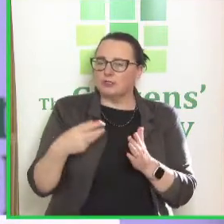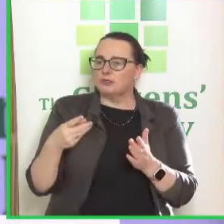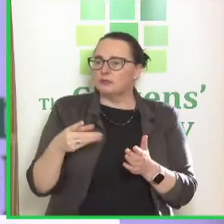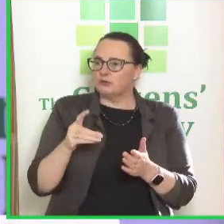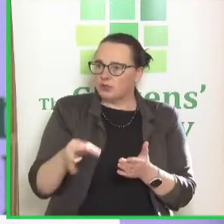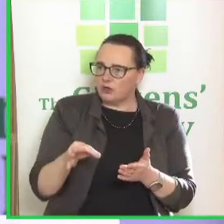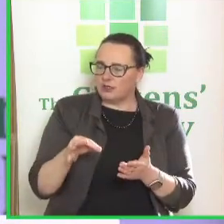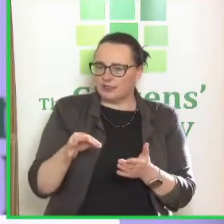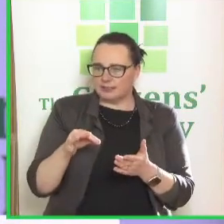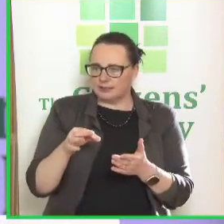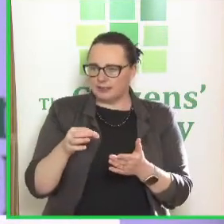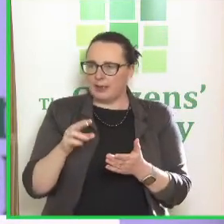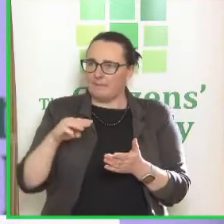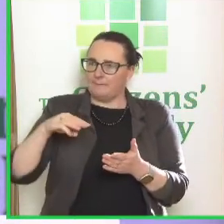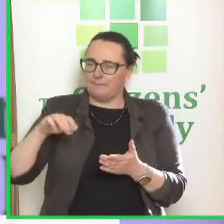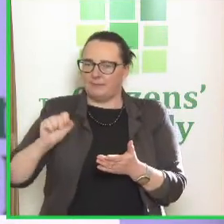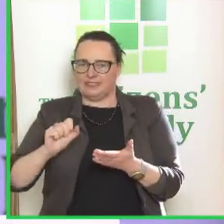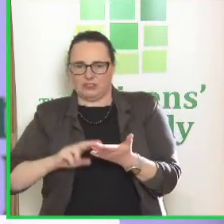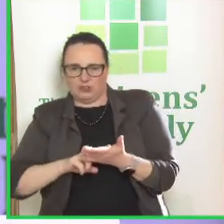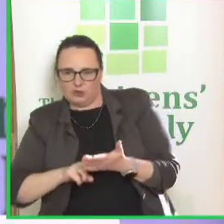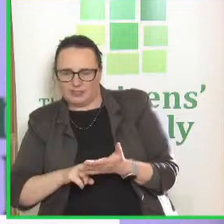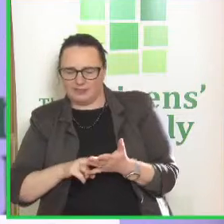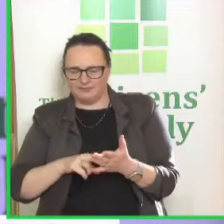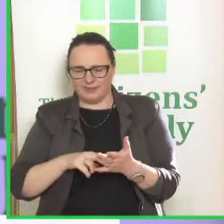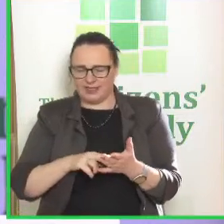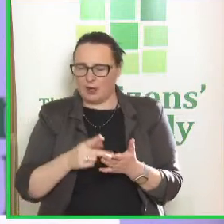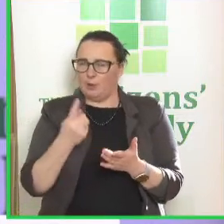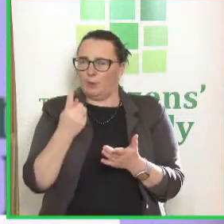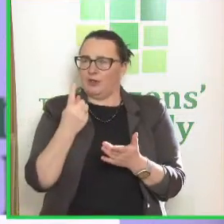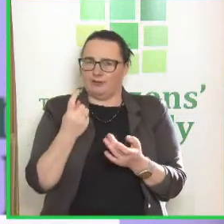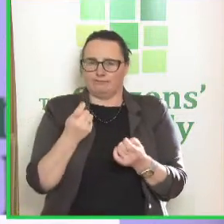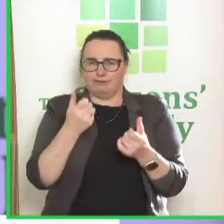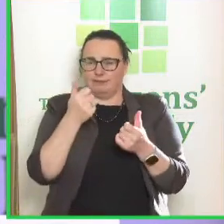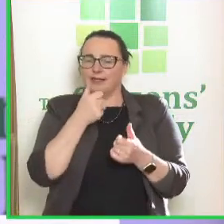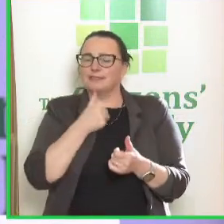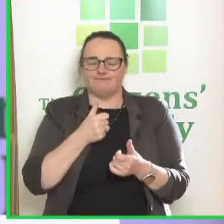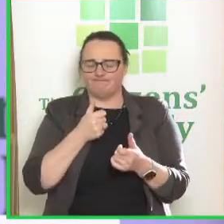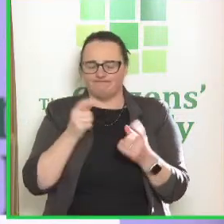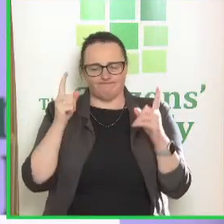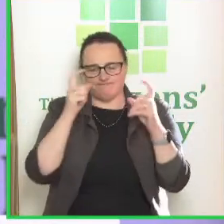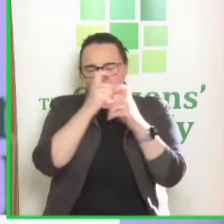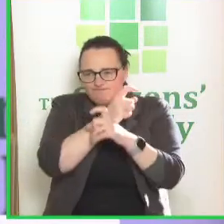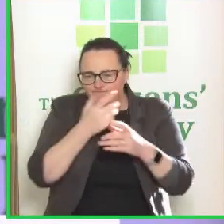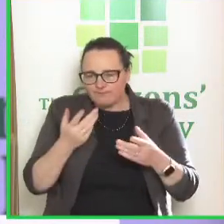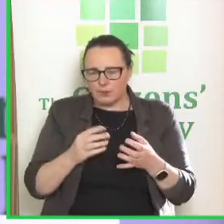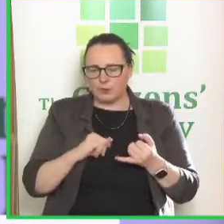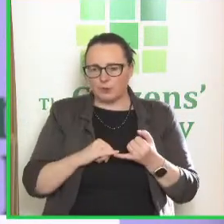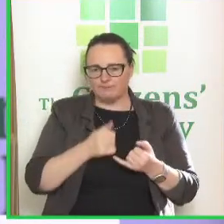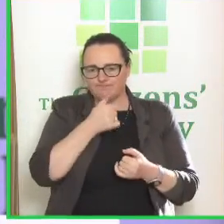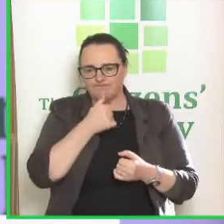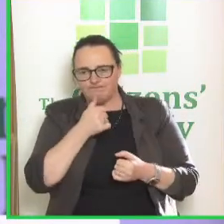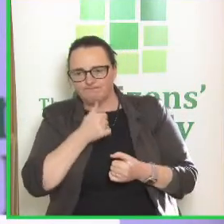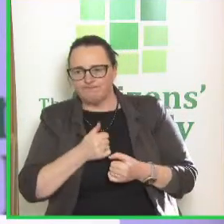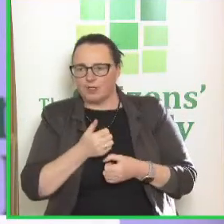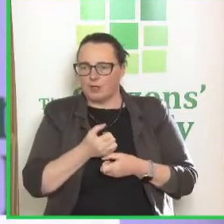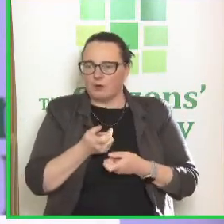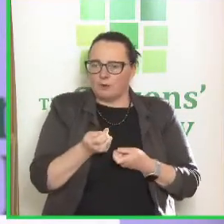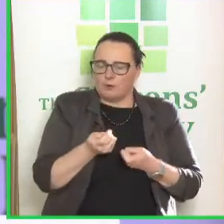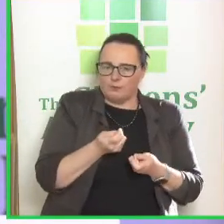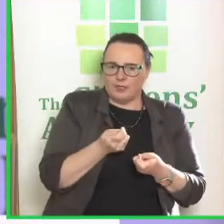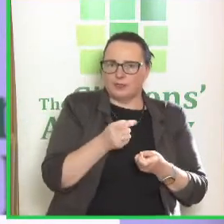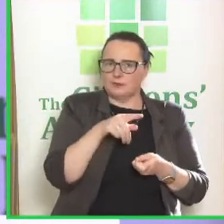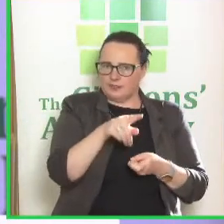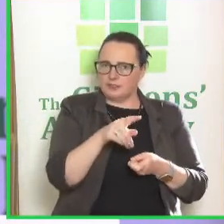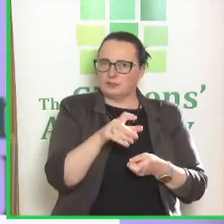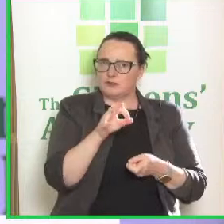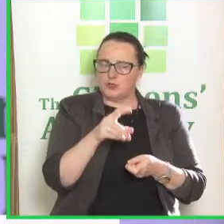is a complex issue and there are no easy solutions. People grappling with addiction face different